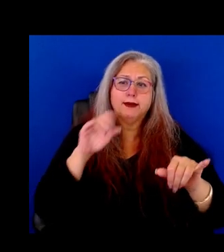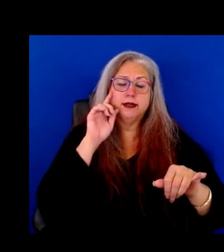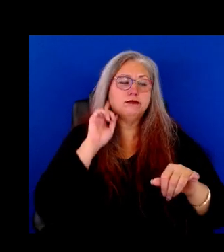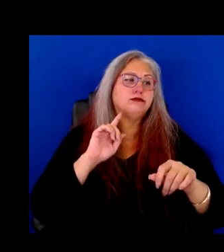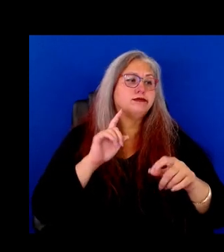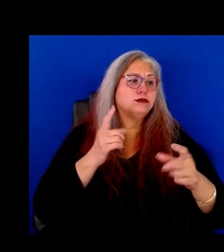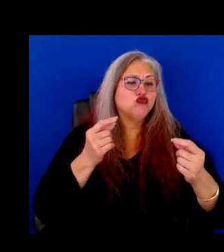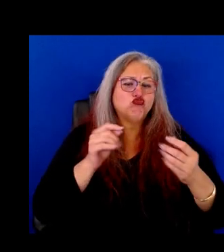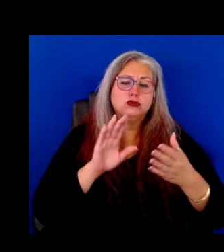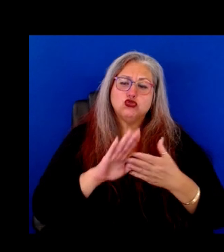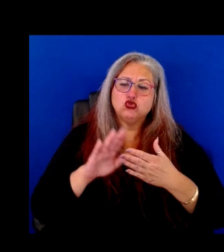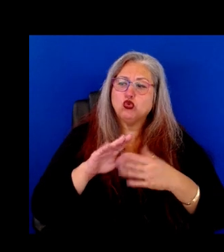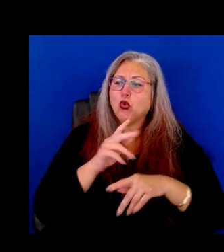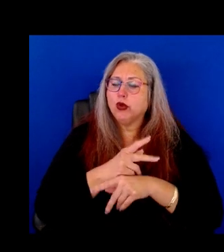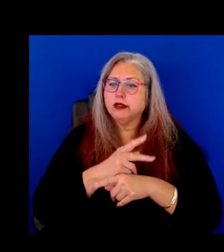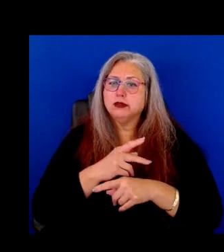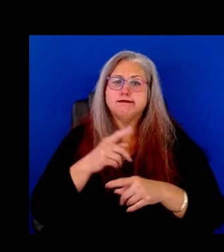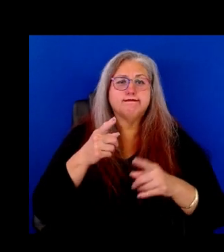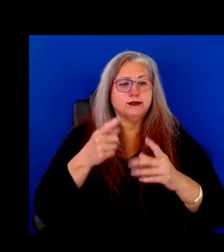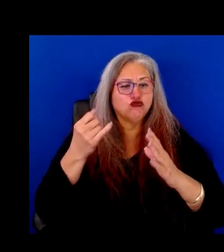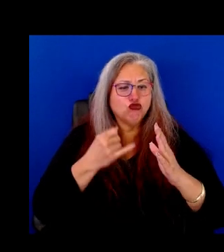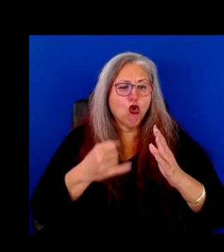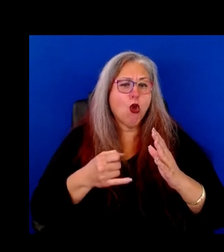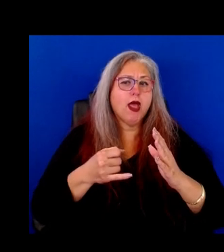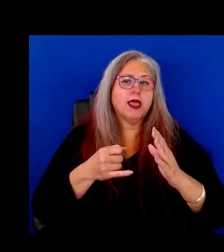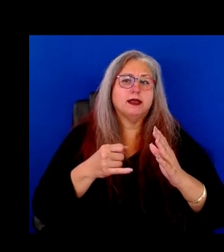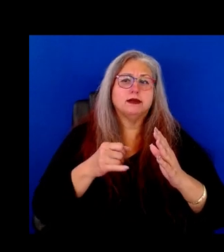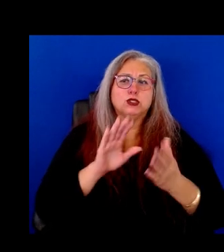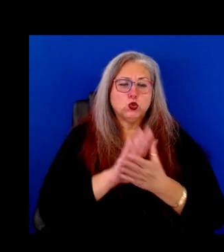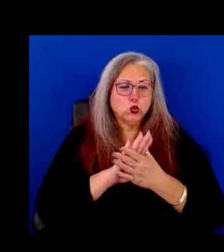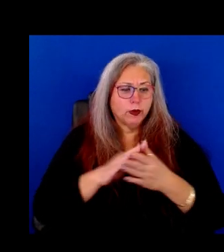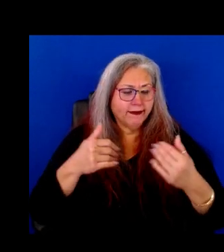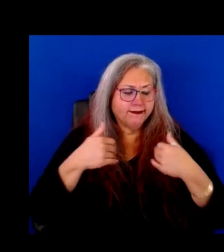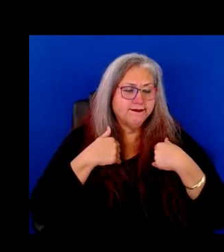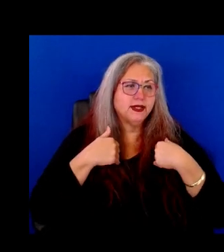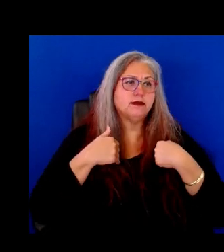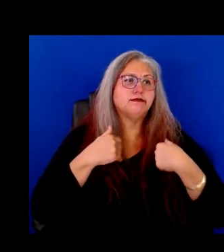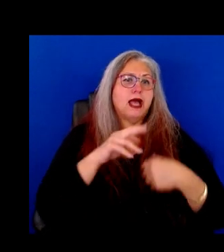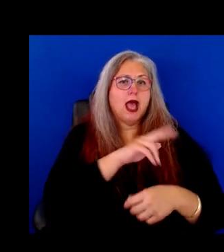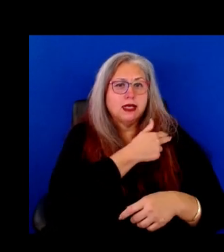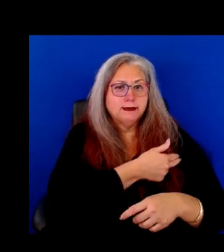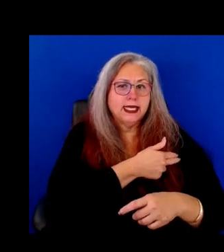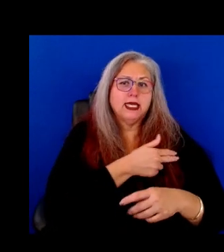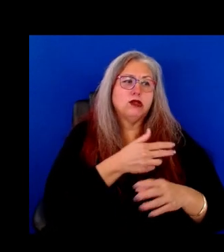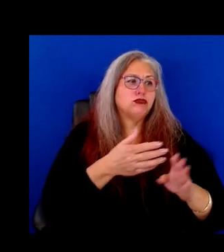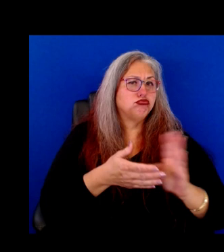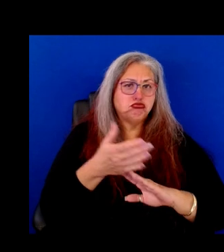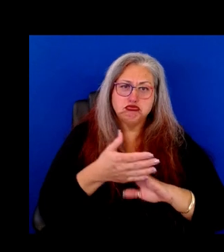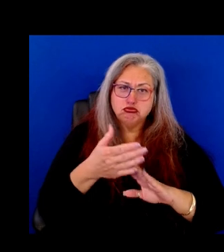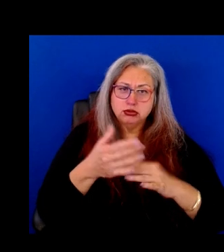chores. She was drawing. There were schools. Hospitals were